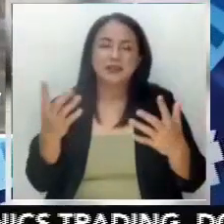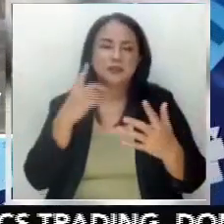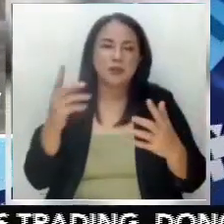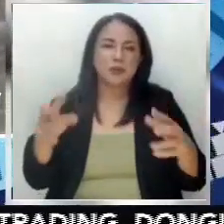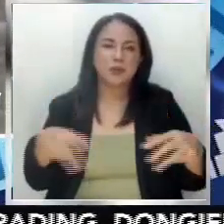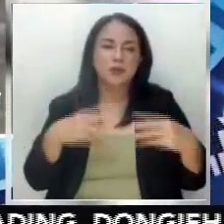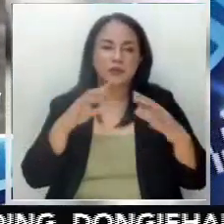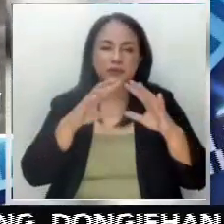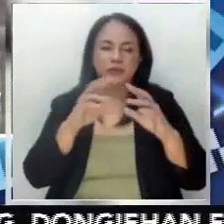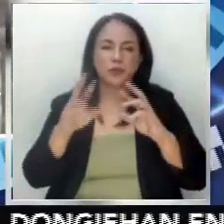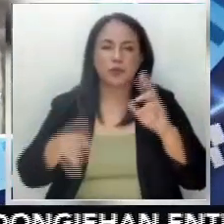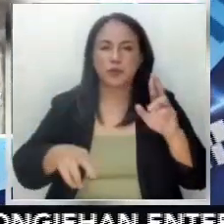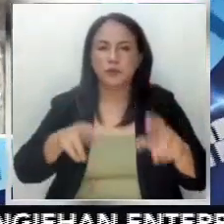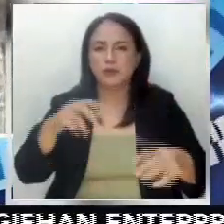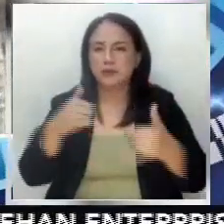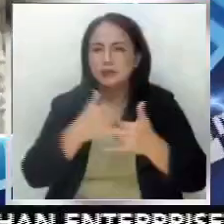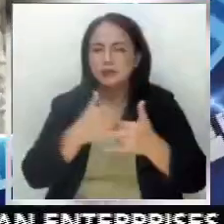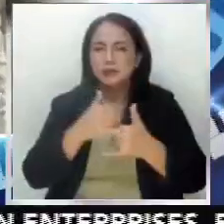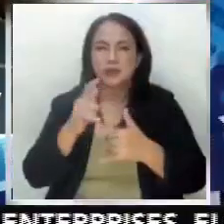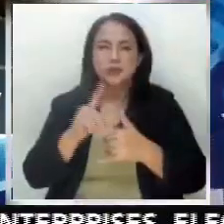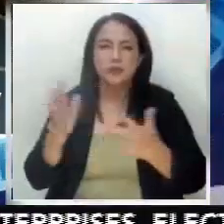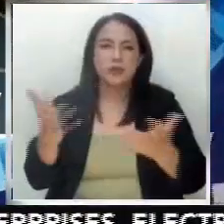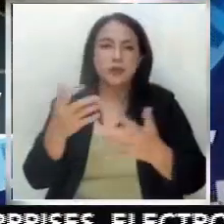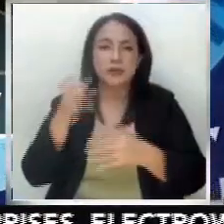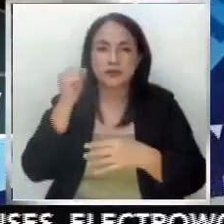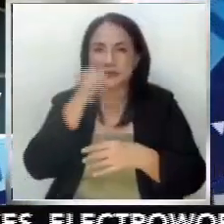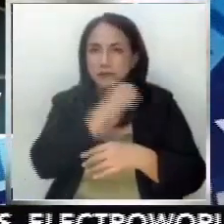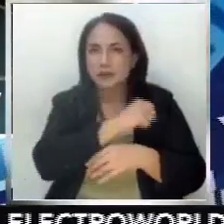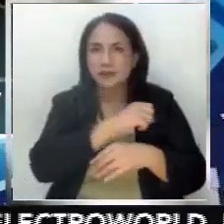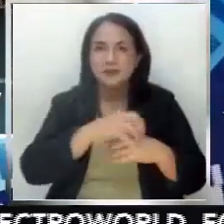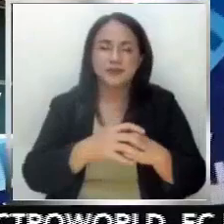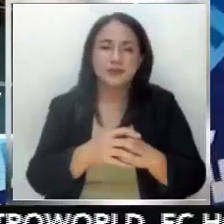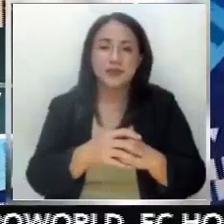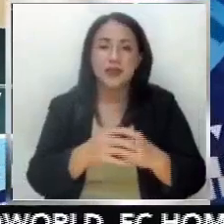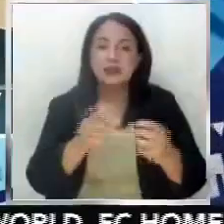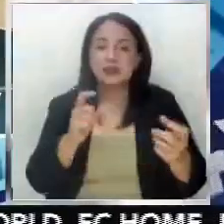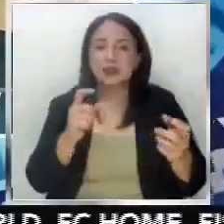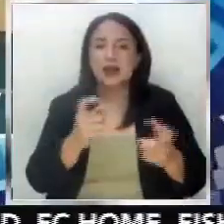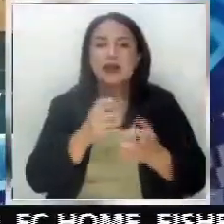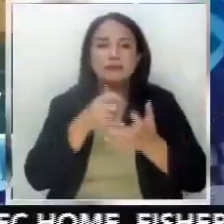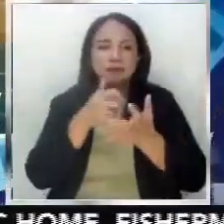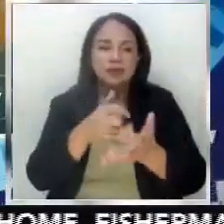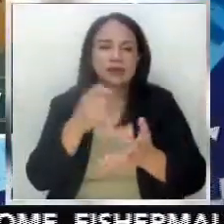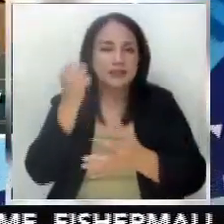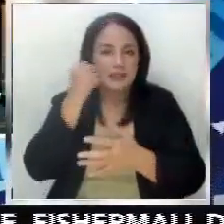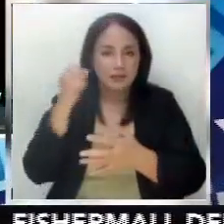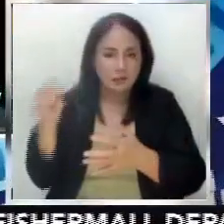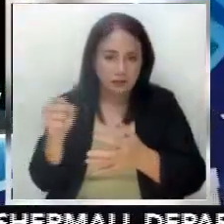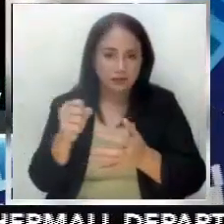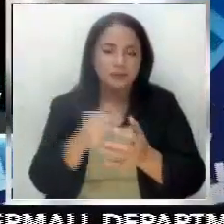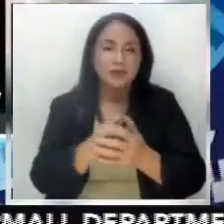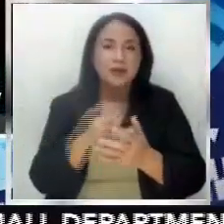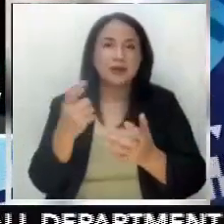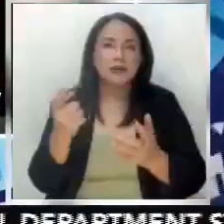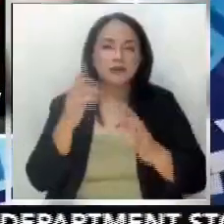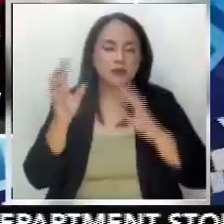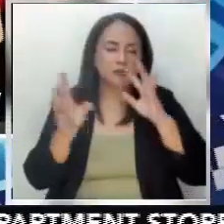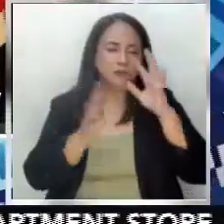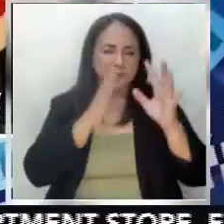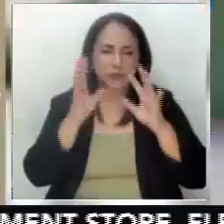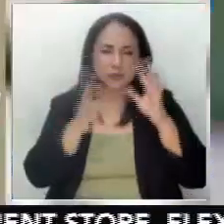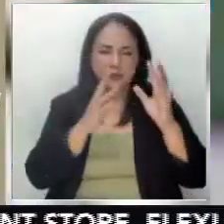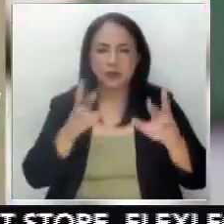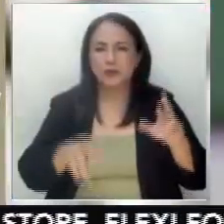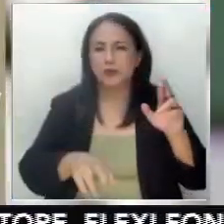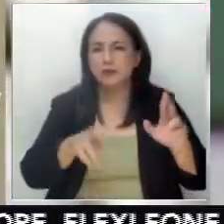Games 2023 sa Taipei, Taiwan at ginawaran ng silver medal sa Innovative Robot